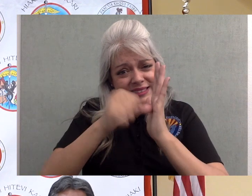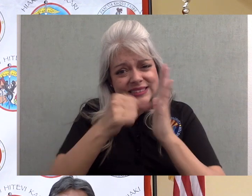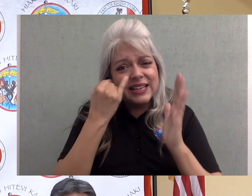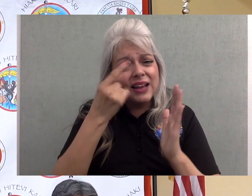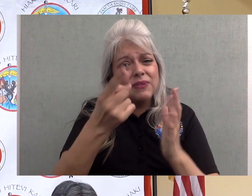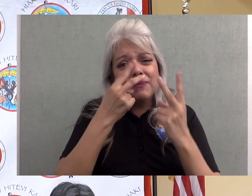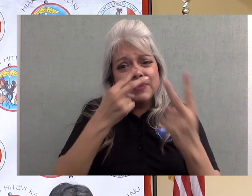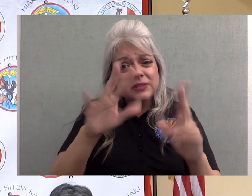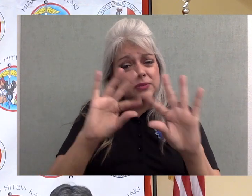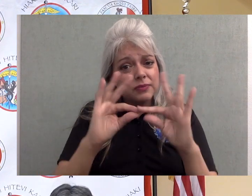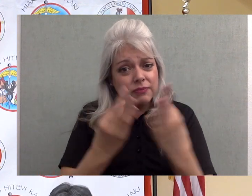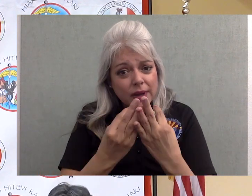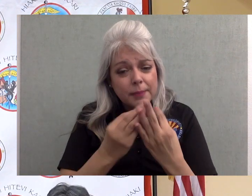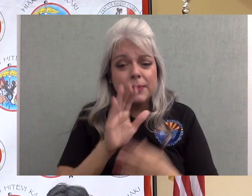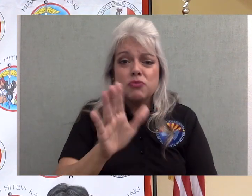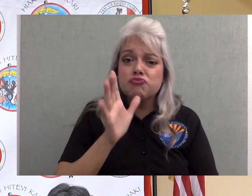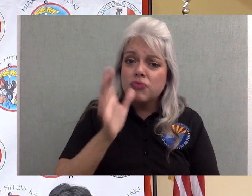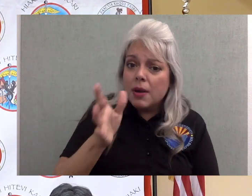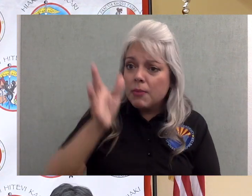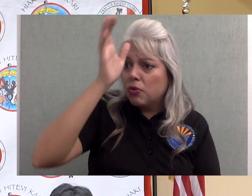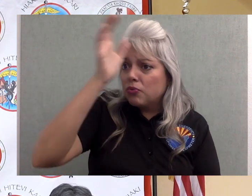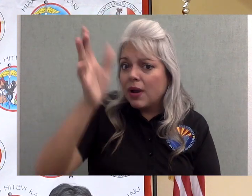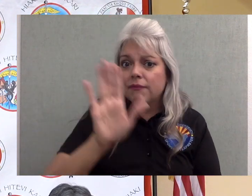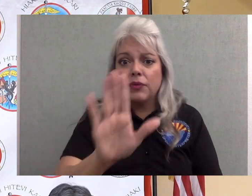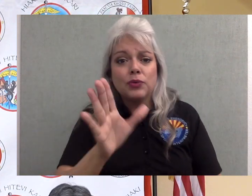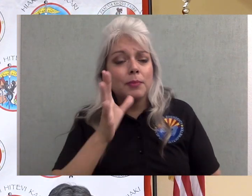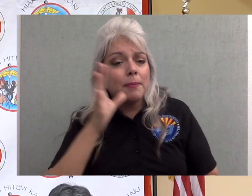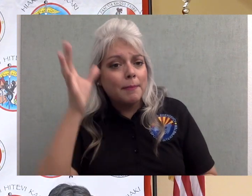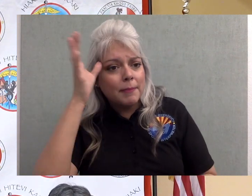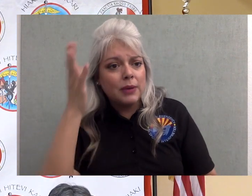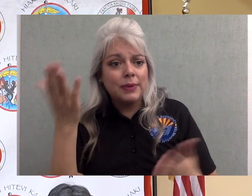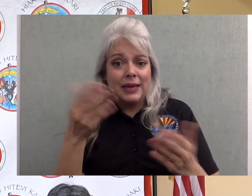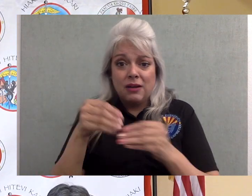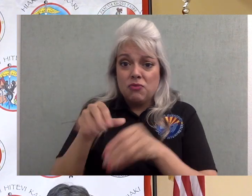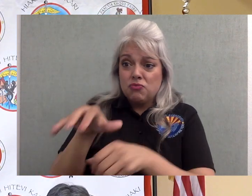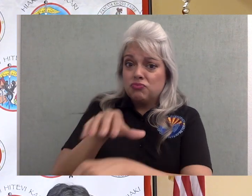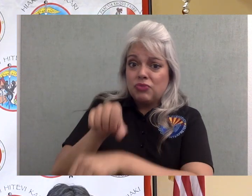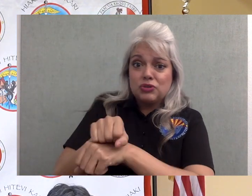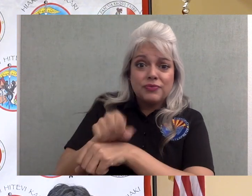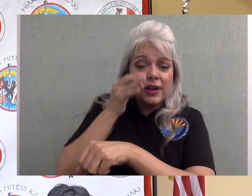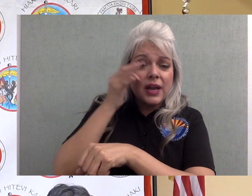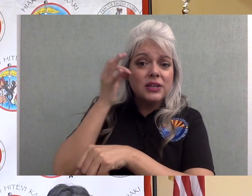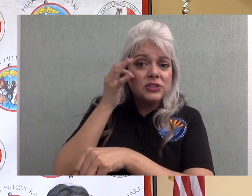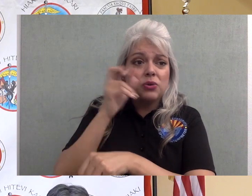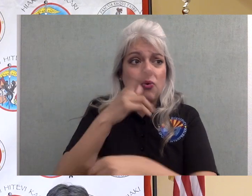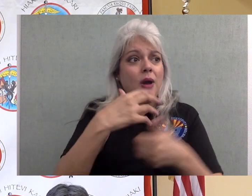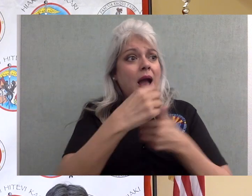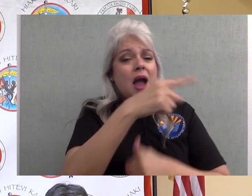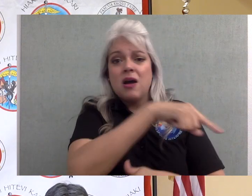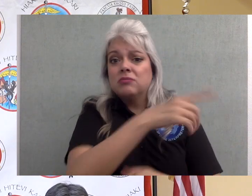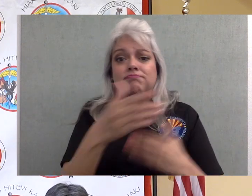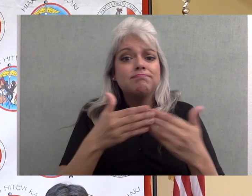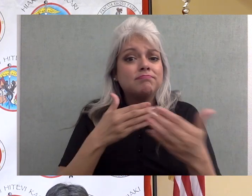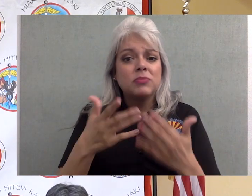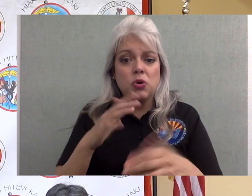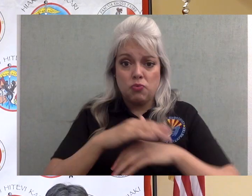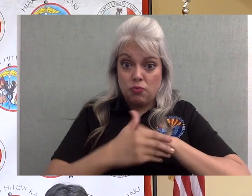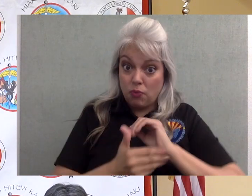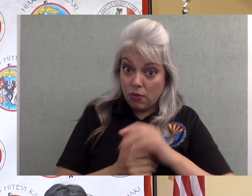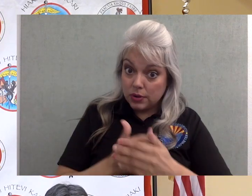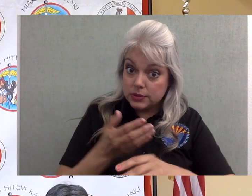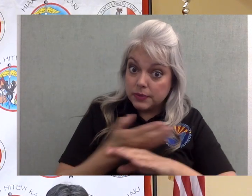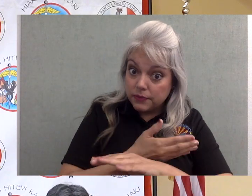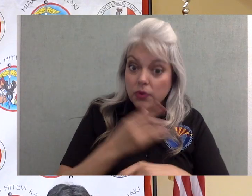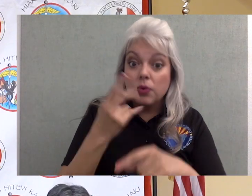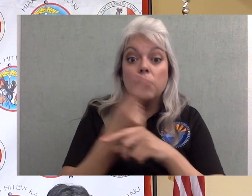grandfather, whether it's here on the reservation or somewhere else, definitely wash your hands before you go, wear that mask,